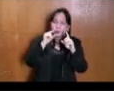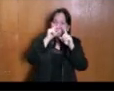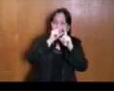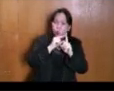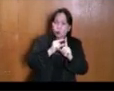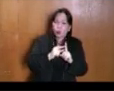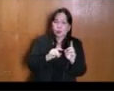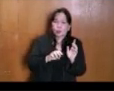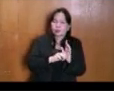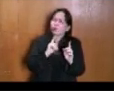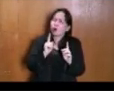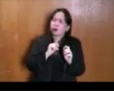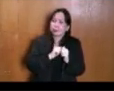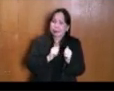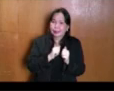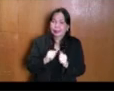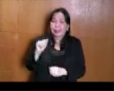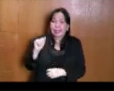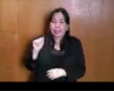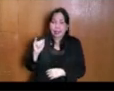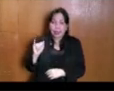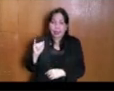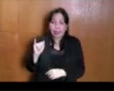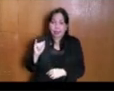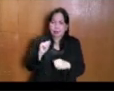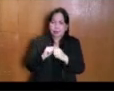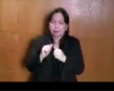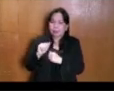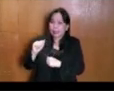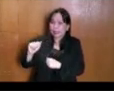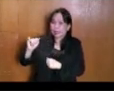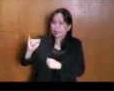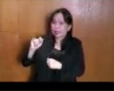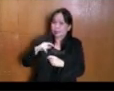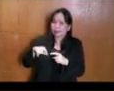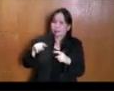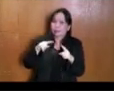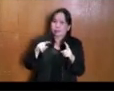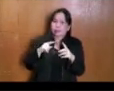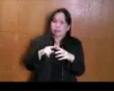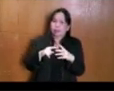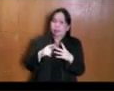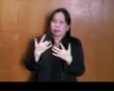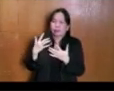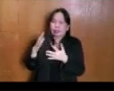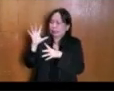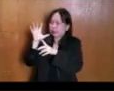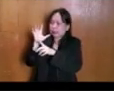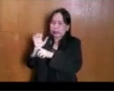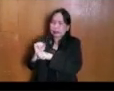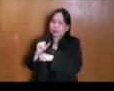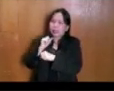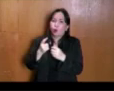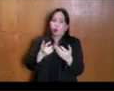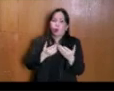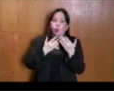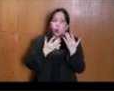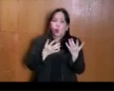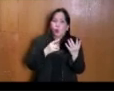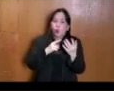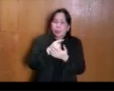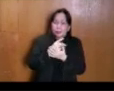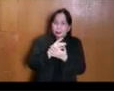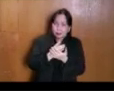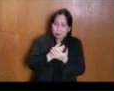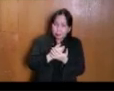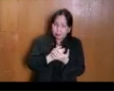artificial intelligence basically encompasses algorithms that make predictions or recommendations based on a set of